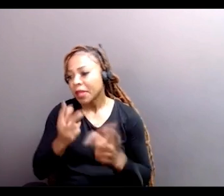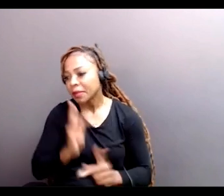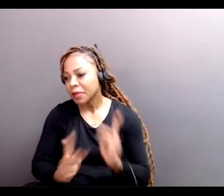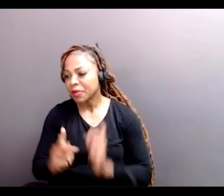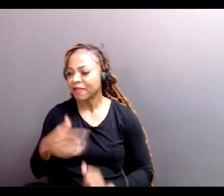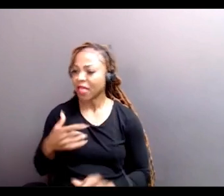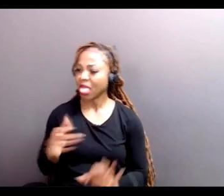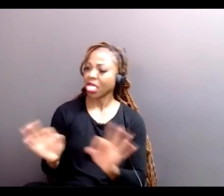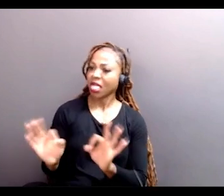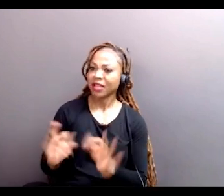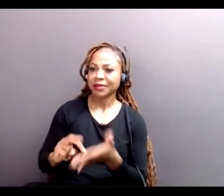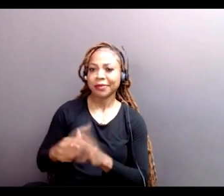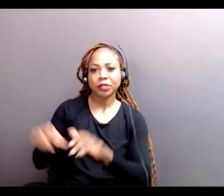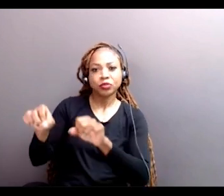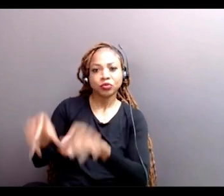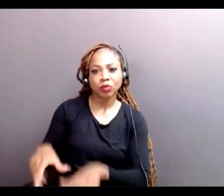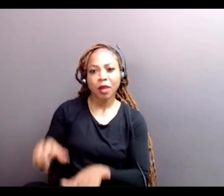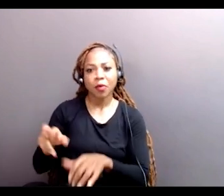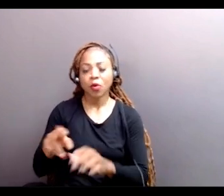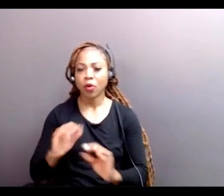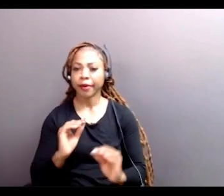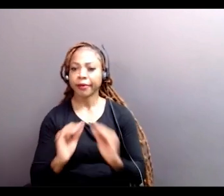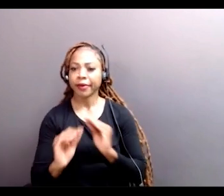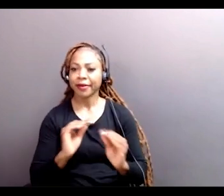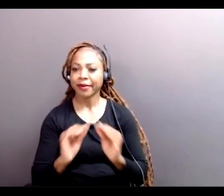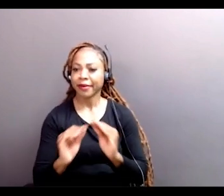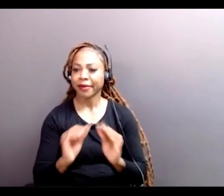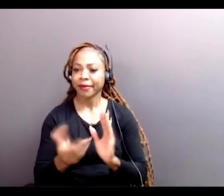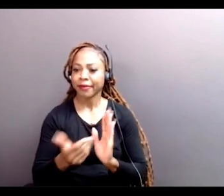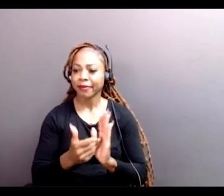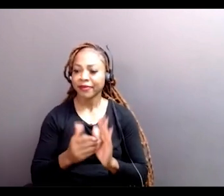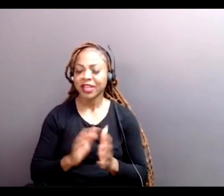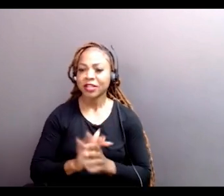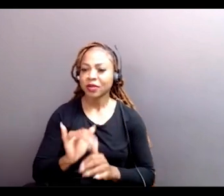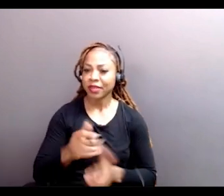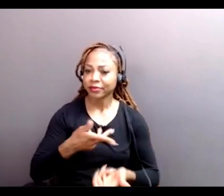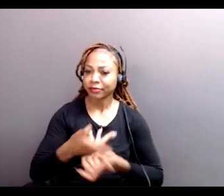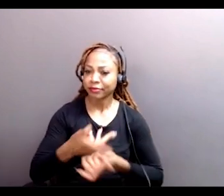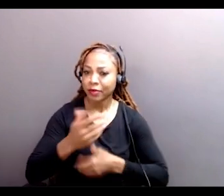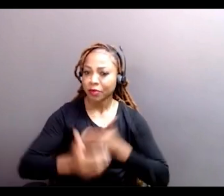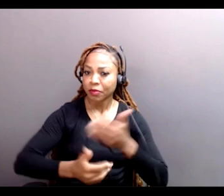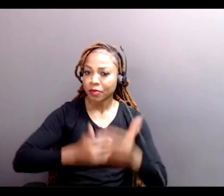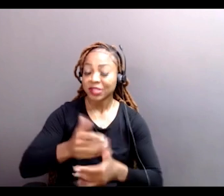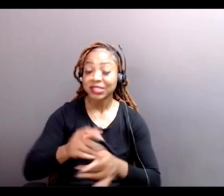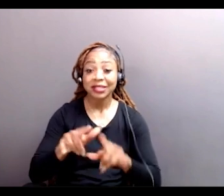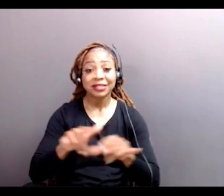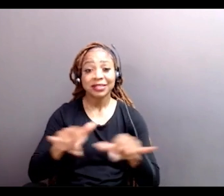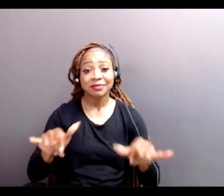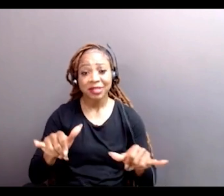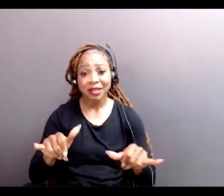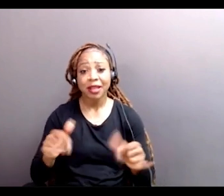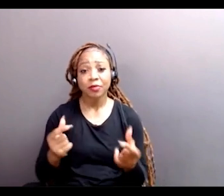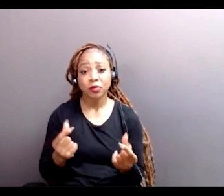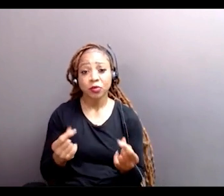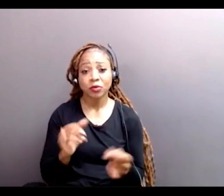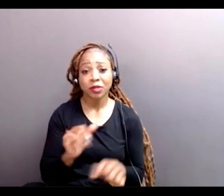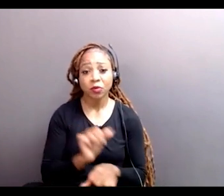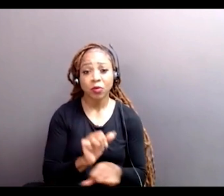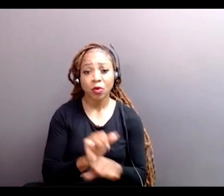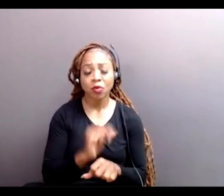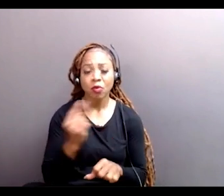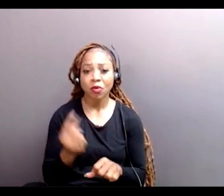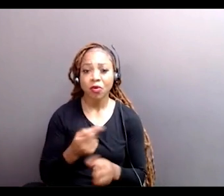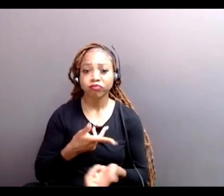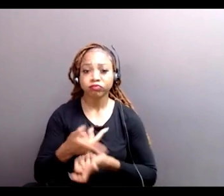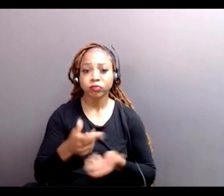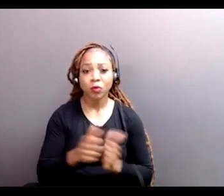then some of those things got dropped or re-edited. So there was really an interactive process. At the same time as we're doing this, we're always engaging